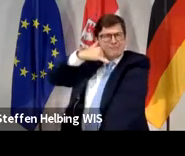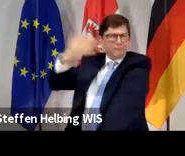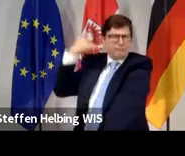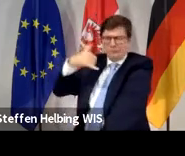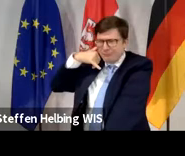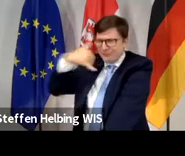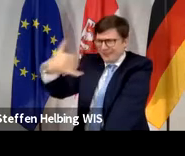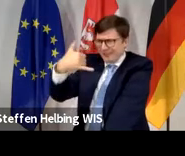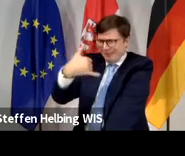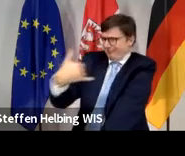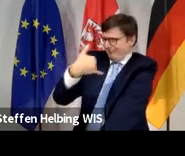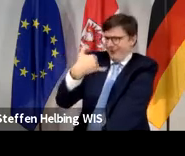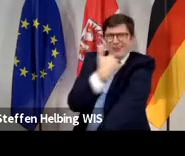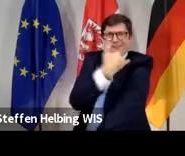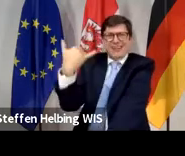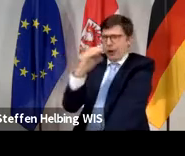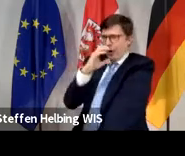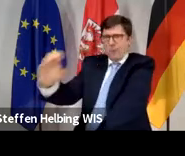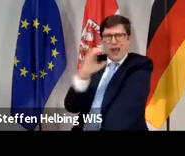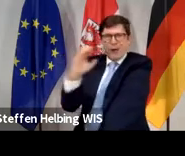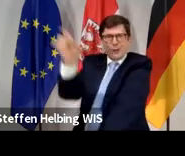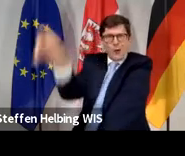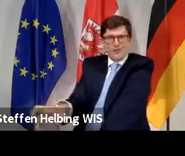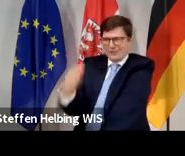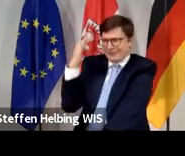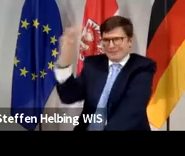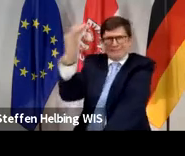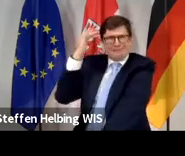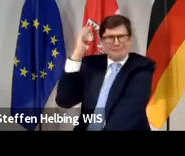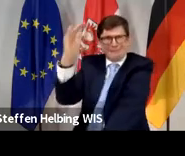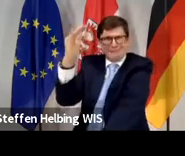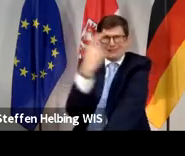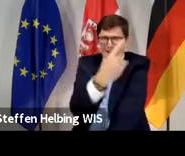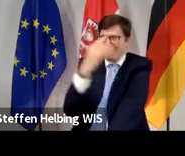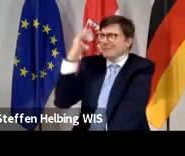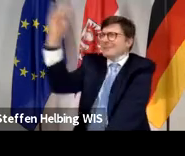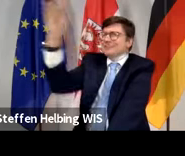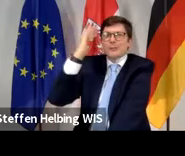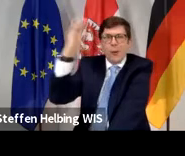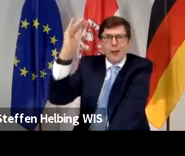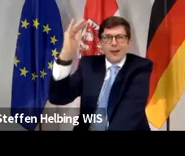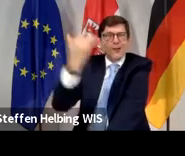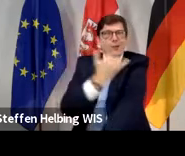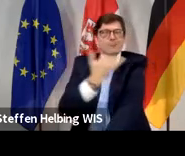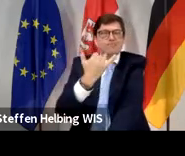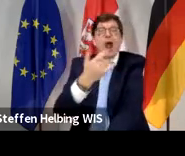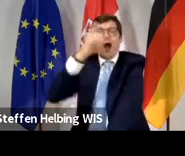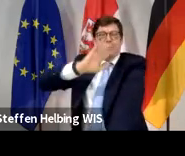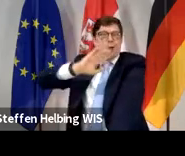always thinking about how can I improve the communication for deaf people, for my wife, what can I